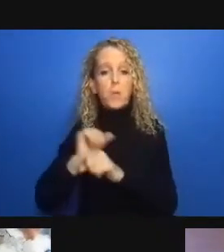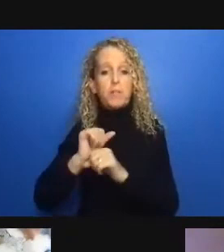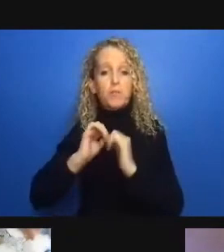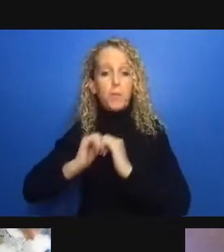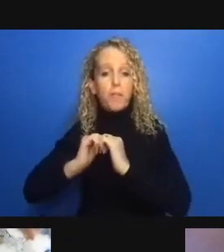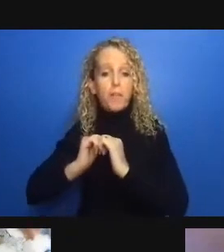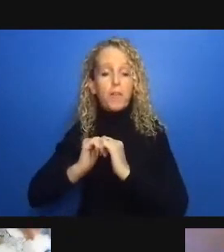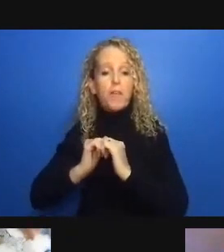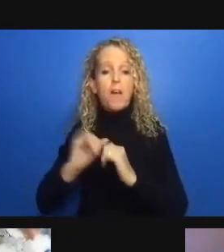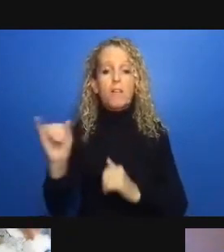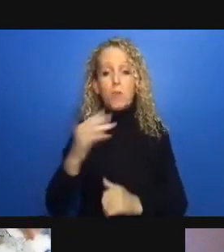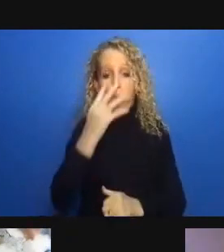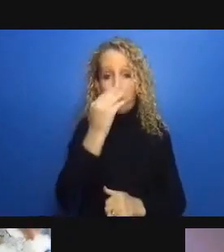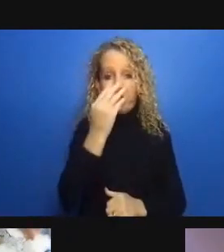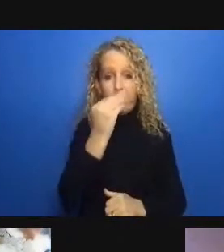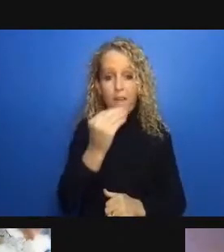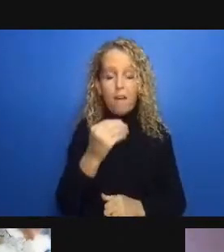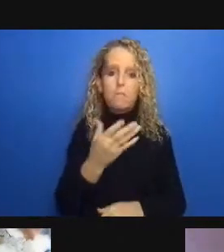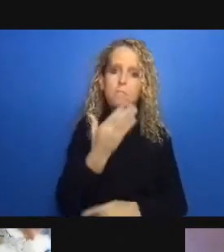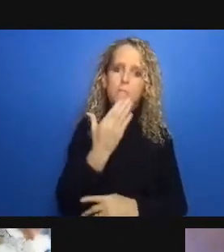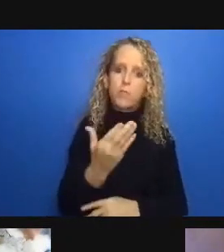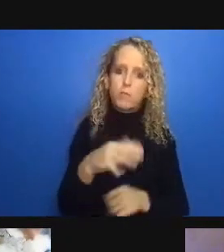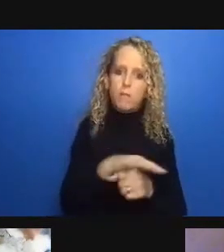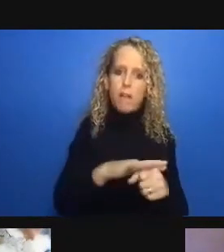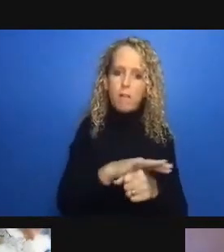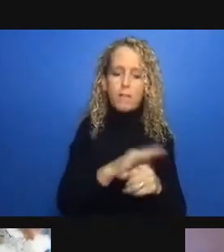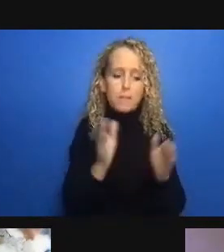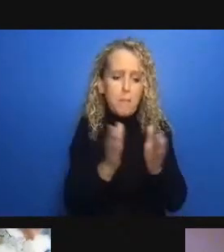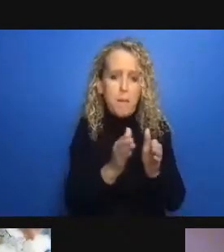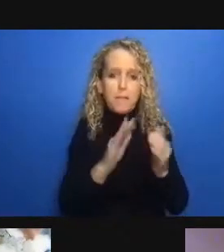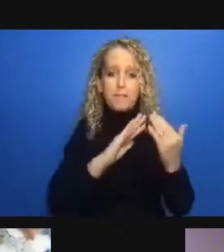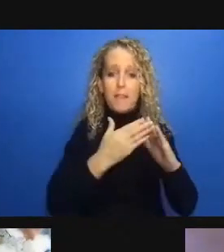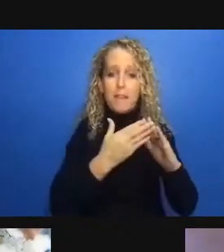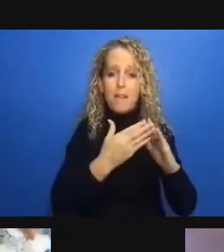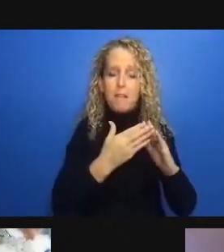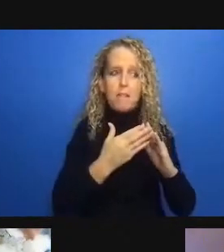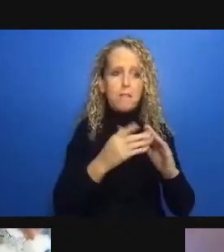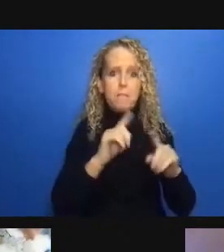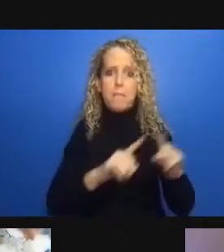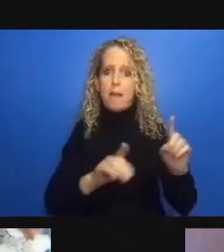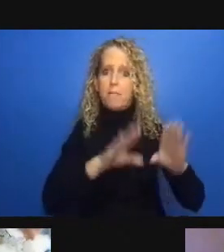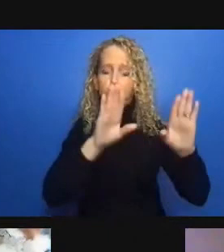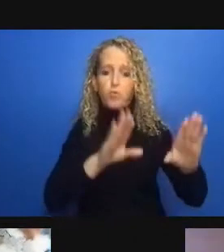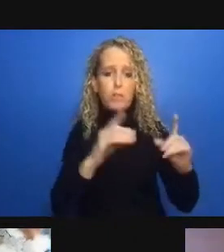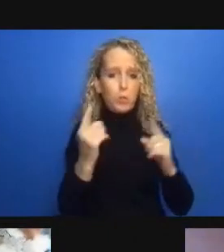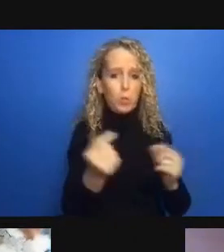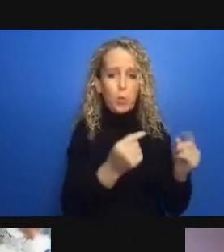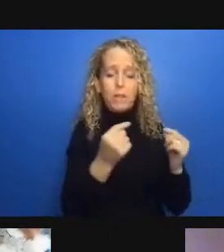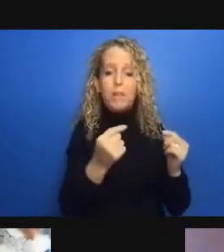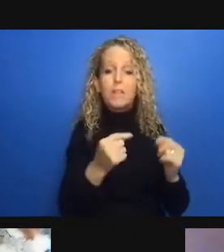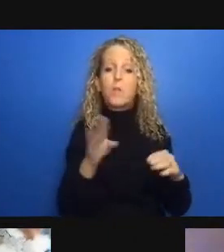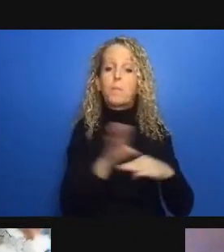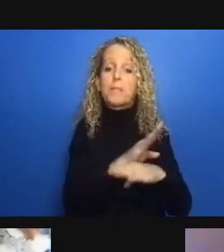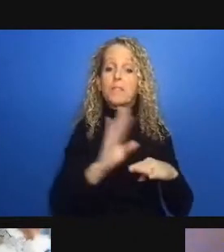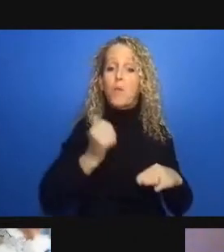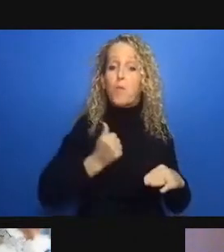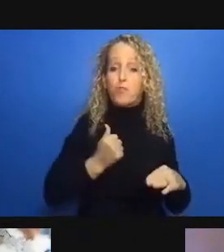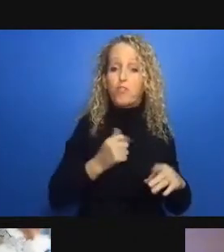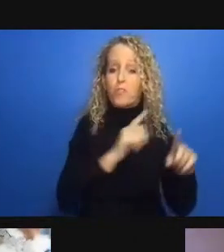another great one. There's so much happening in the little town of Wolfville. There are community proprietors, business owners who are